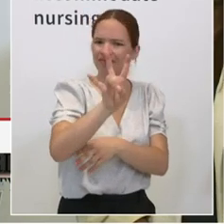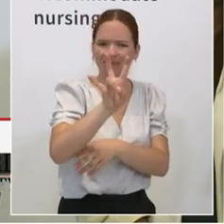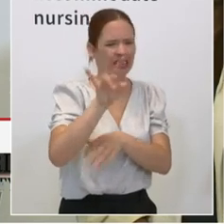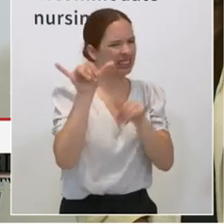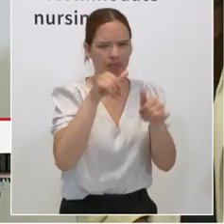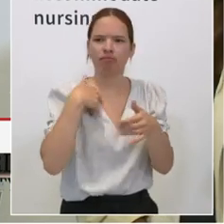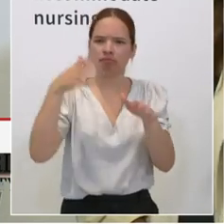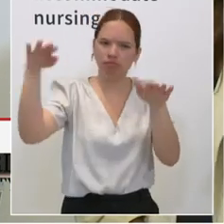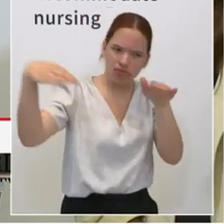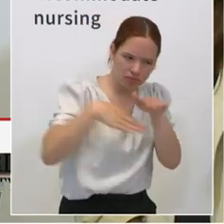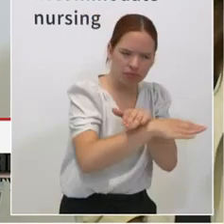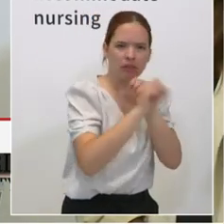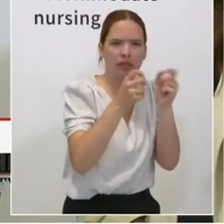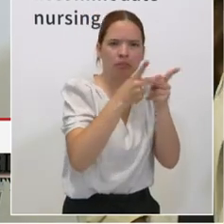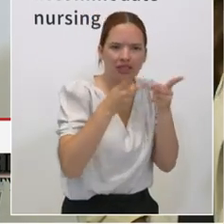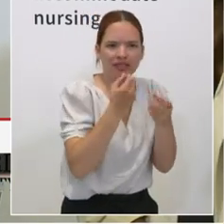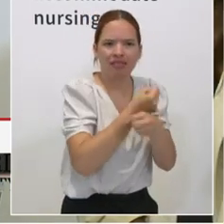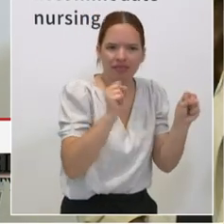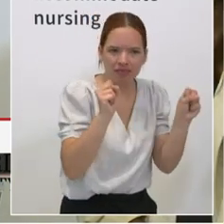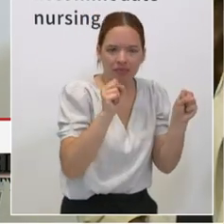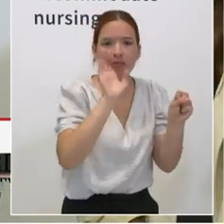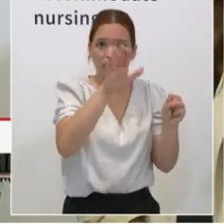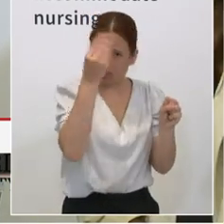24/7. Our rec centers are available.